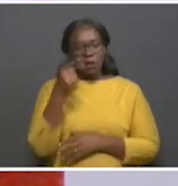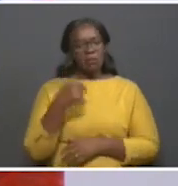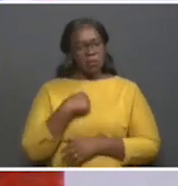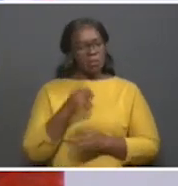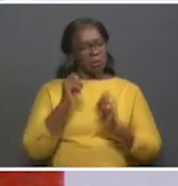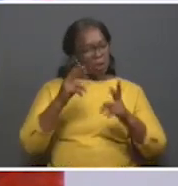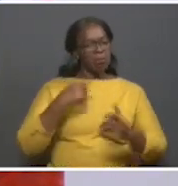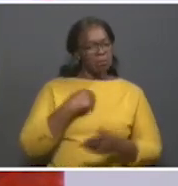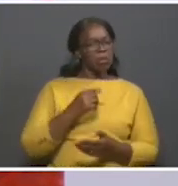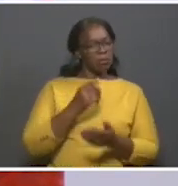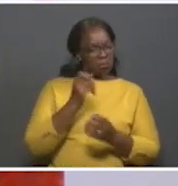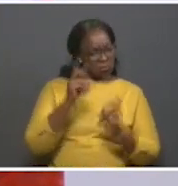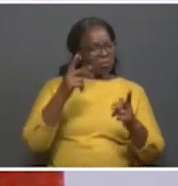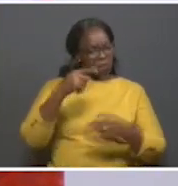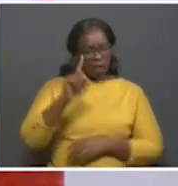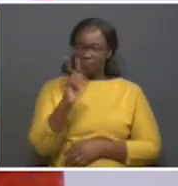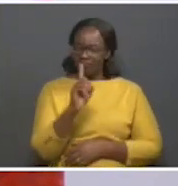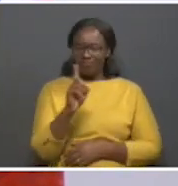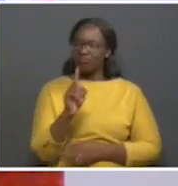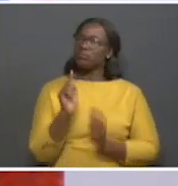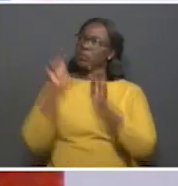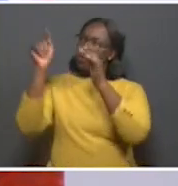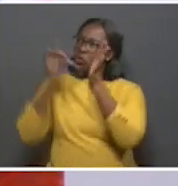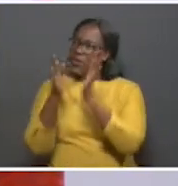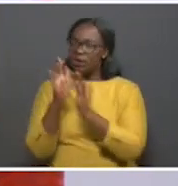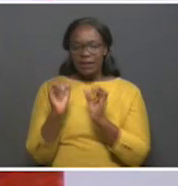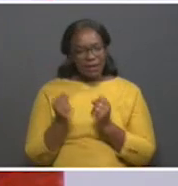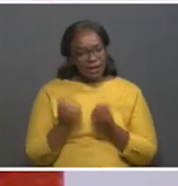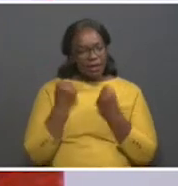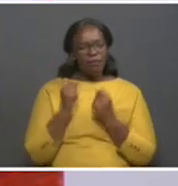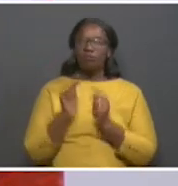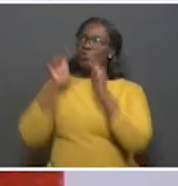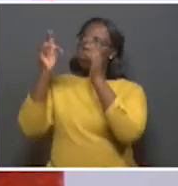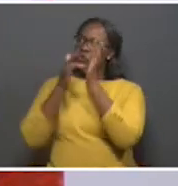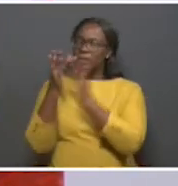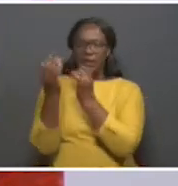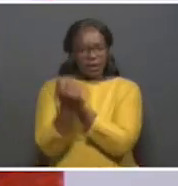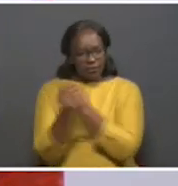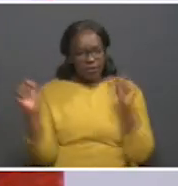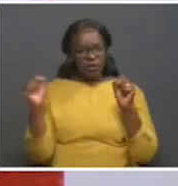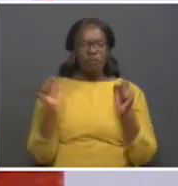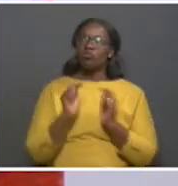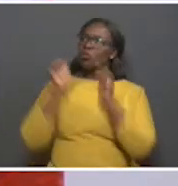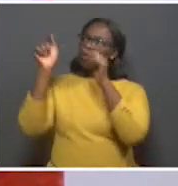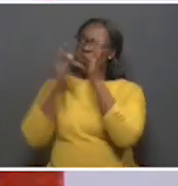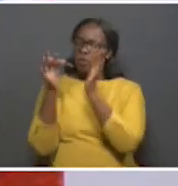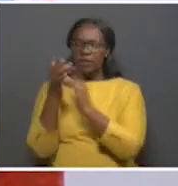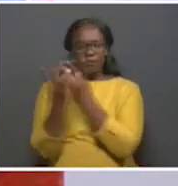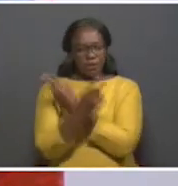actions. Run to Jesus for your safety. Run to Jesus for your salvation. Run to Jesus for your